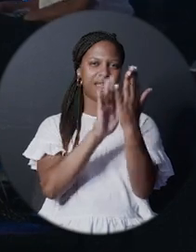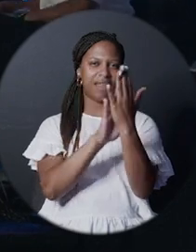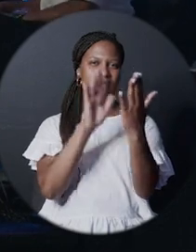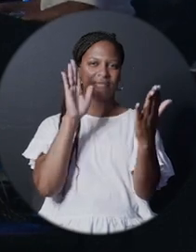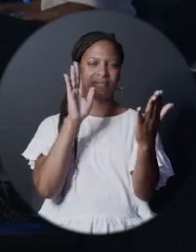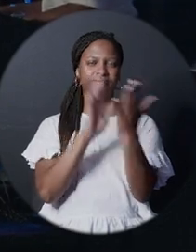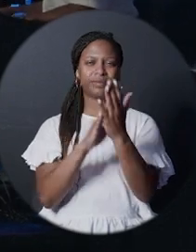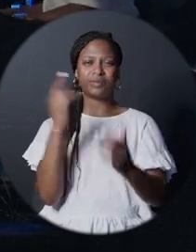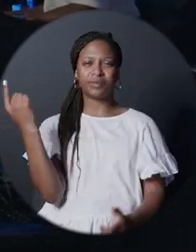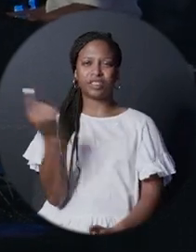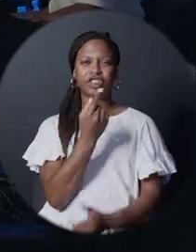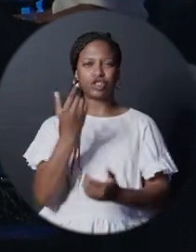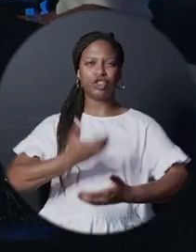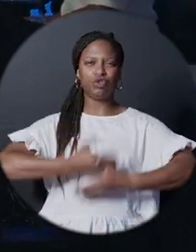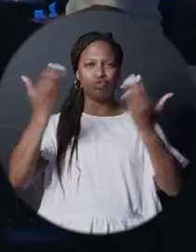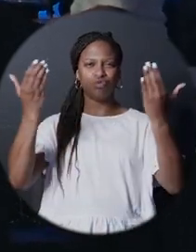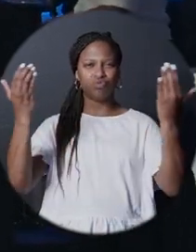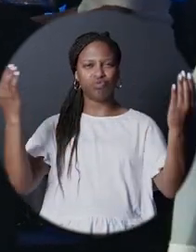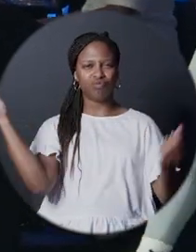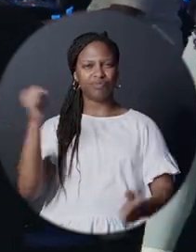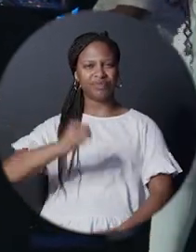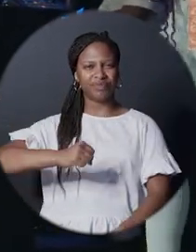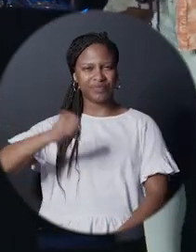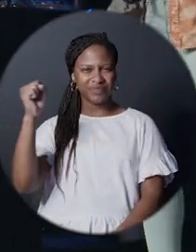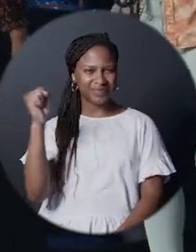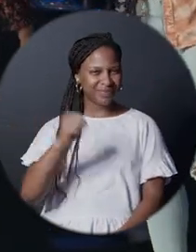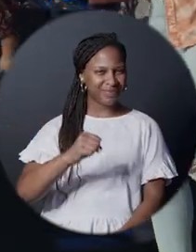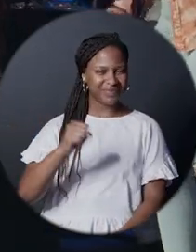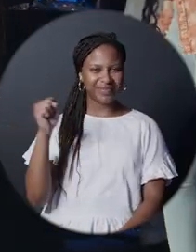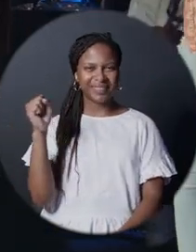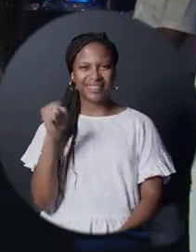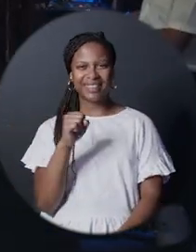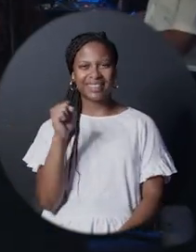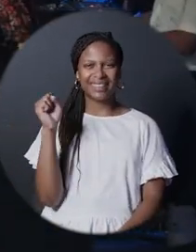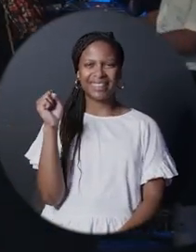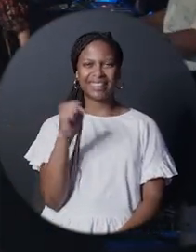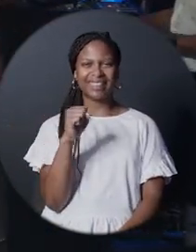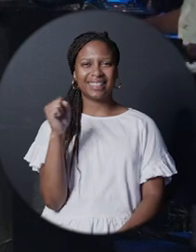to be praised. Now somebody shout,